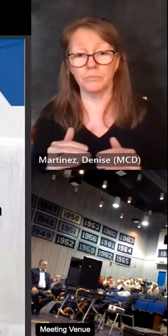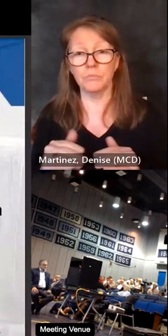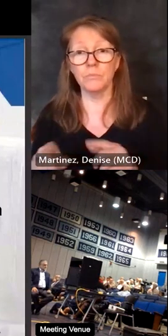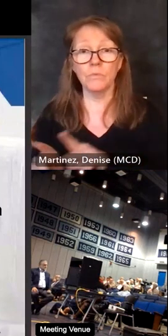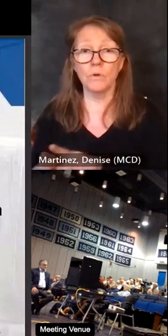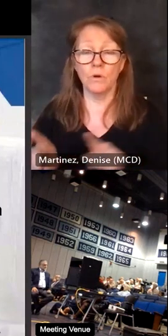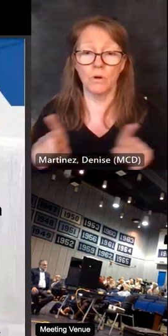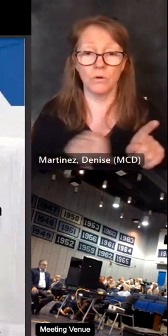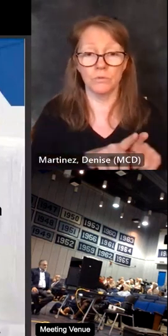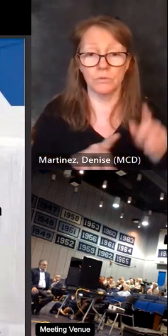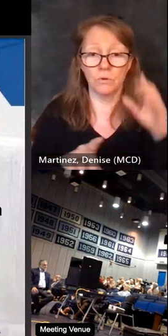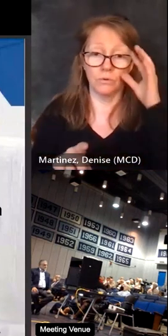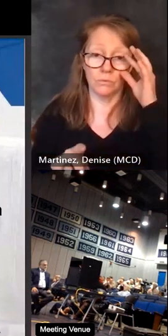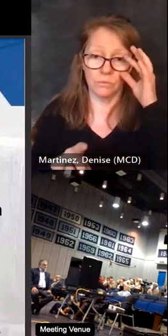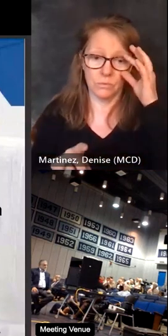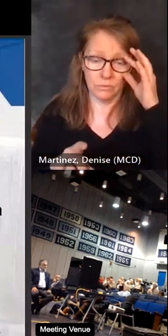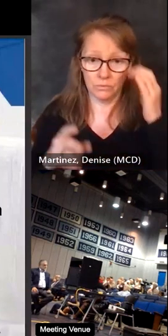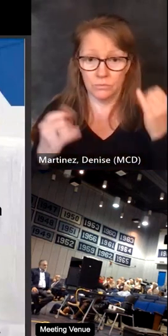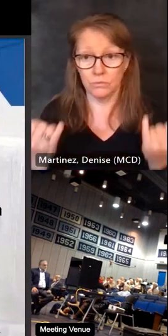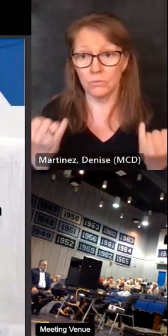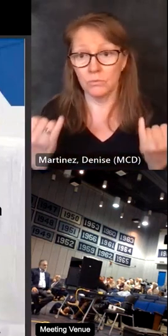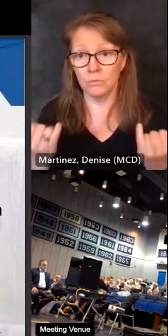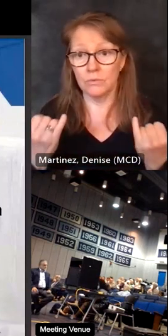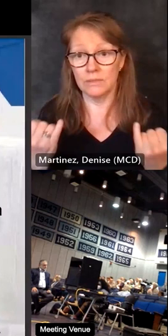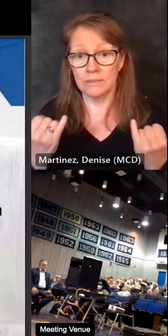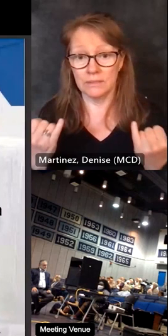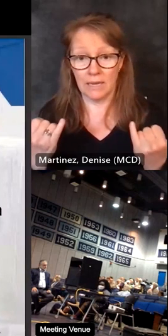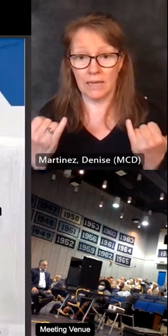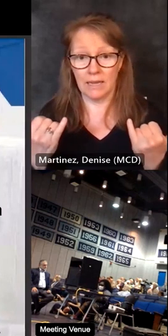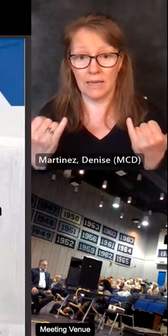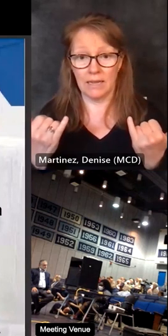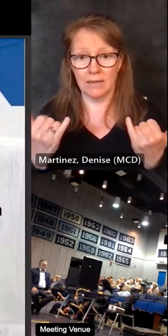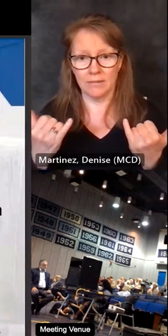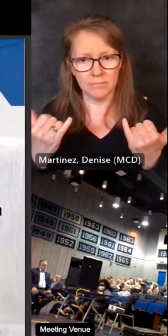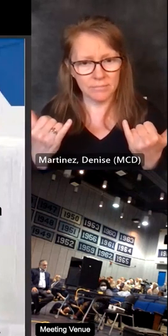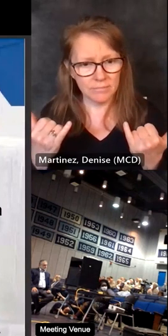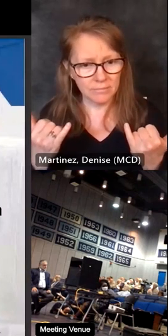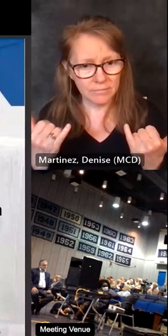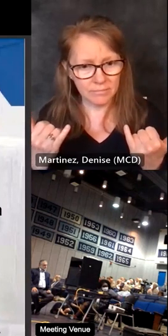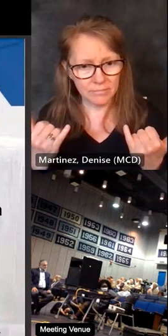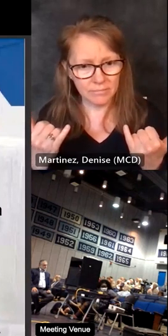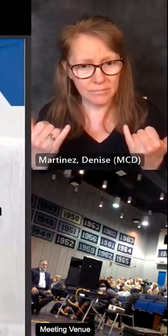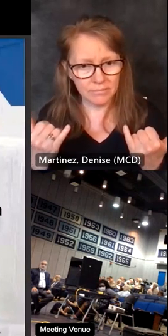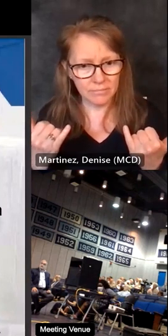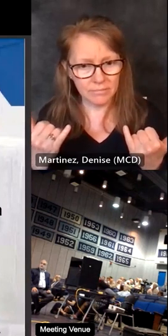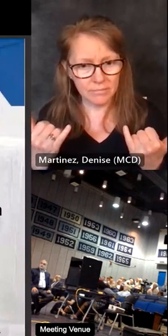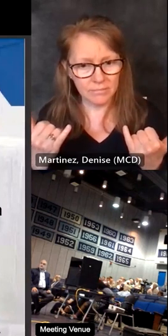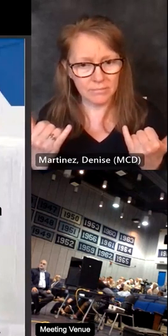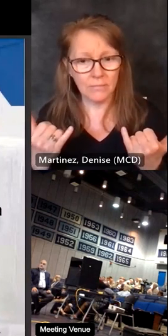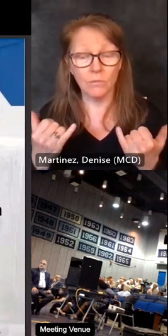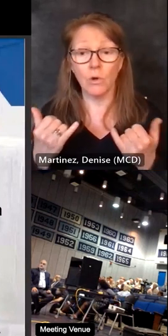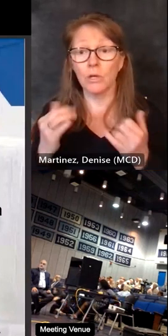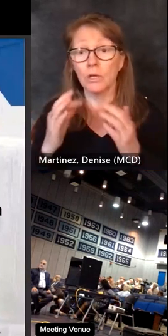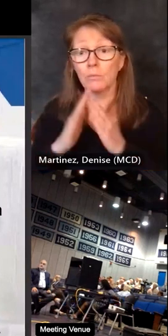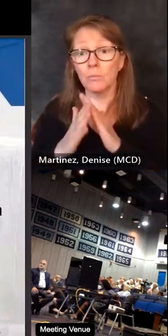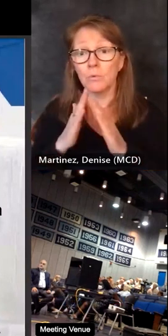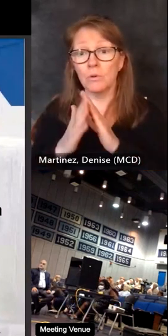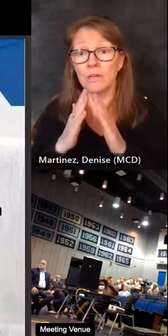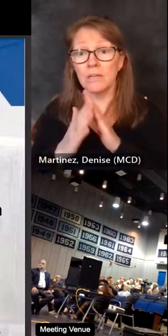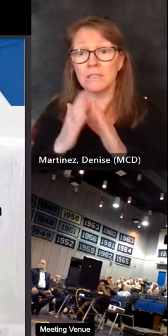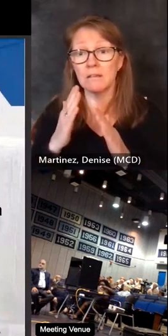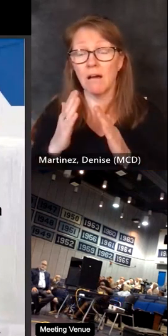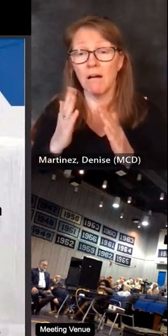facility today serve our trains with critical communities, low-income communities and communities of color. We want to make sure as